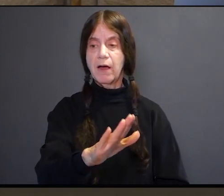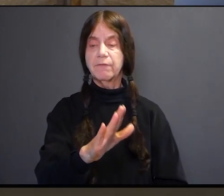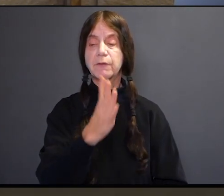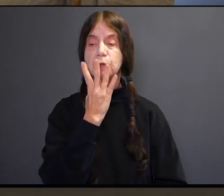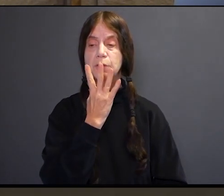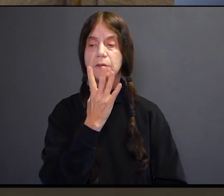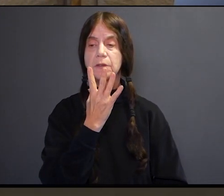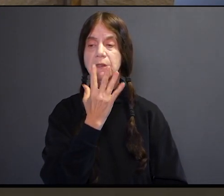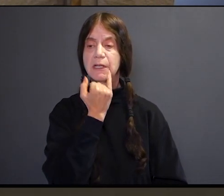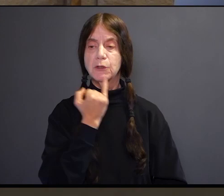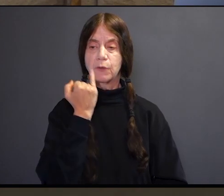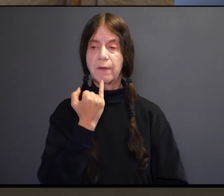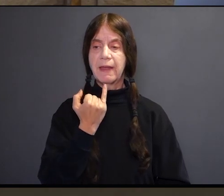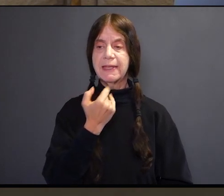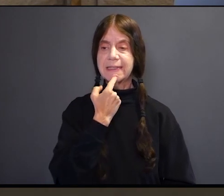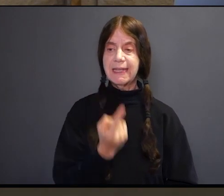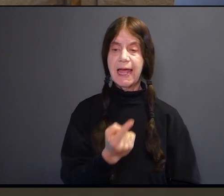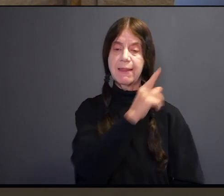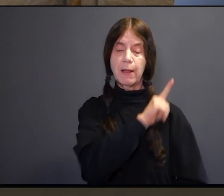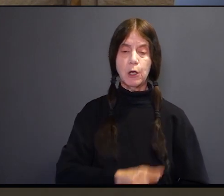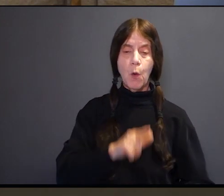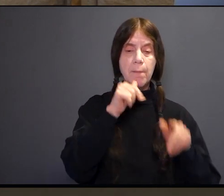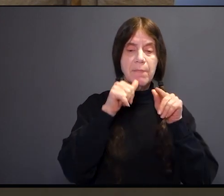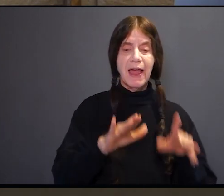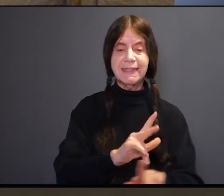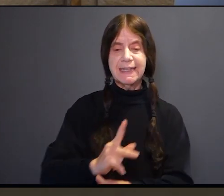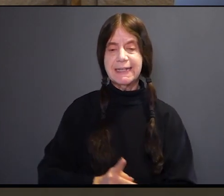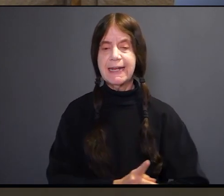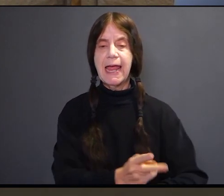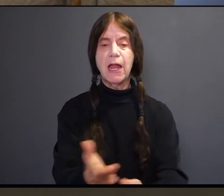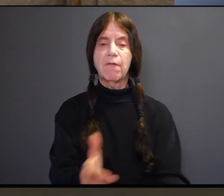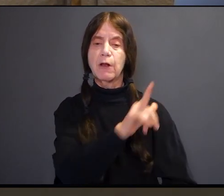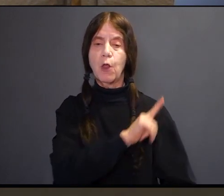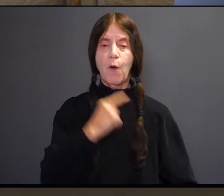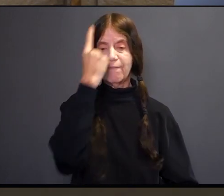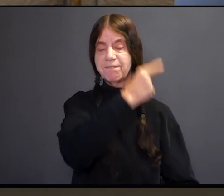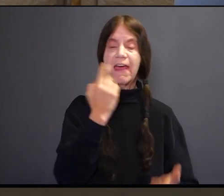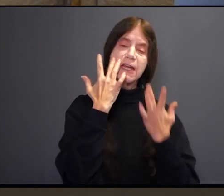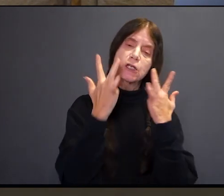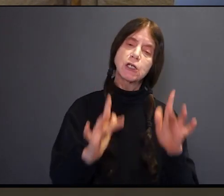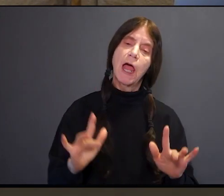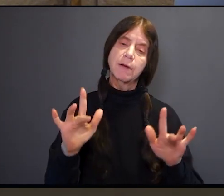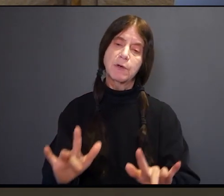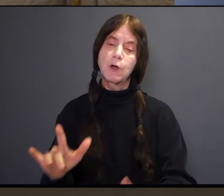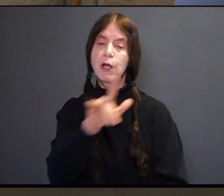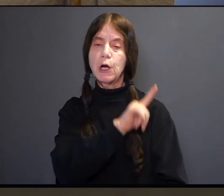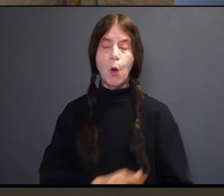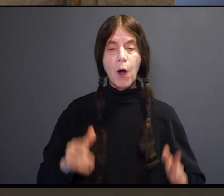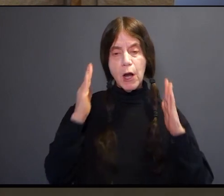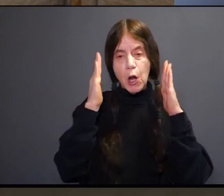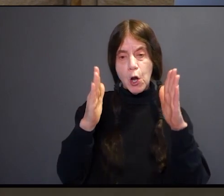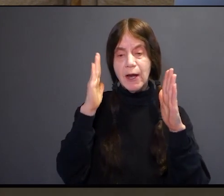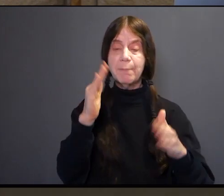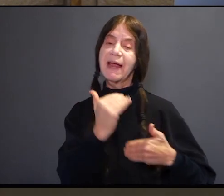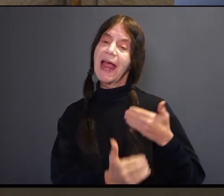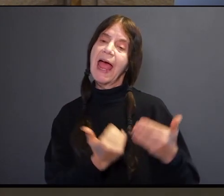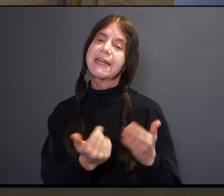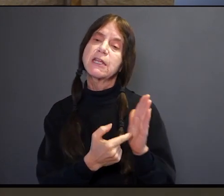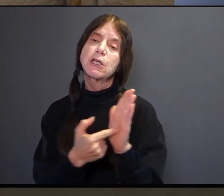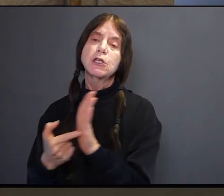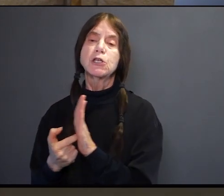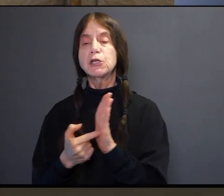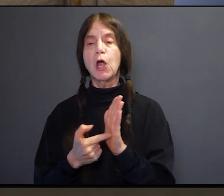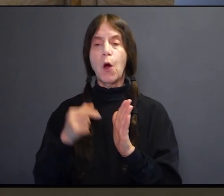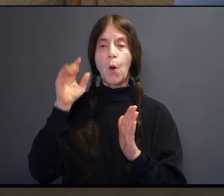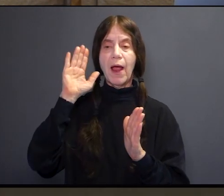them, The Lord bless you and keep you. The Lord make his face shine upon you and be gracious to you. The Lord lift up